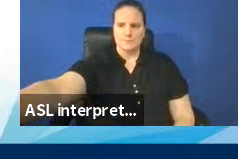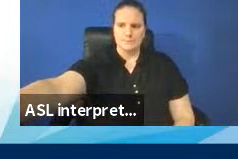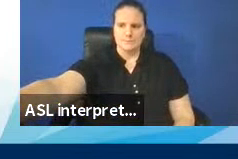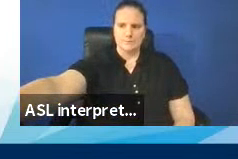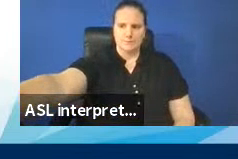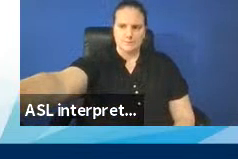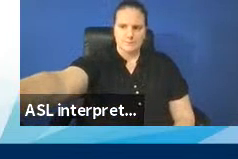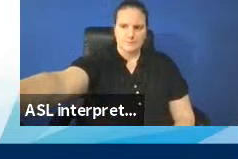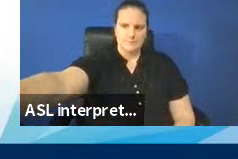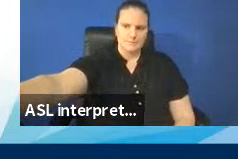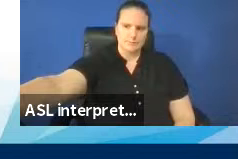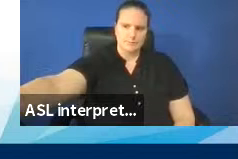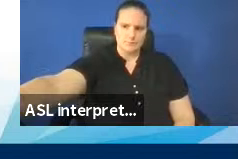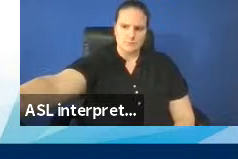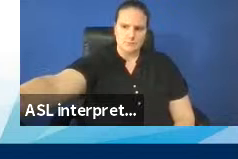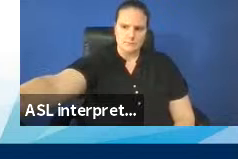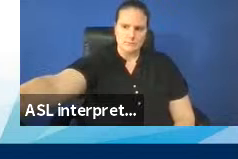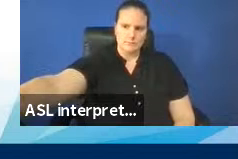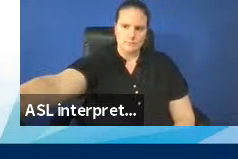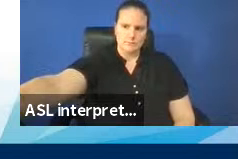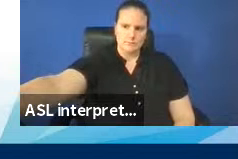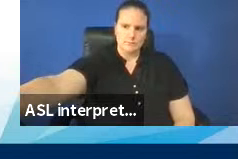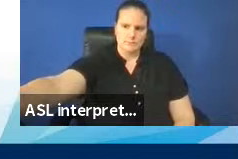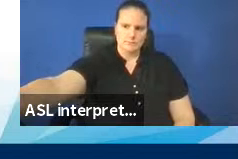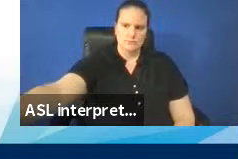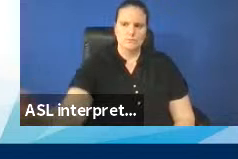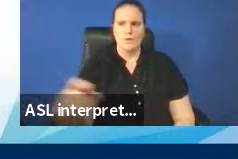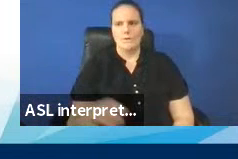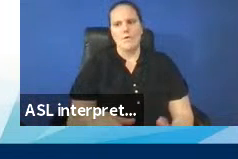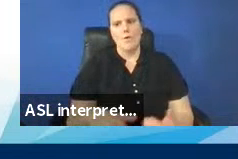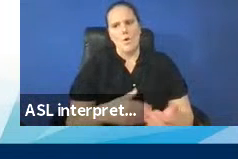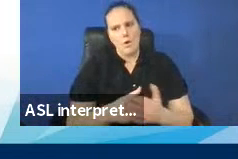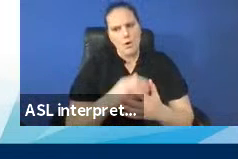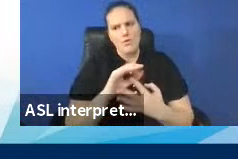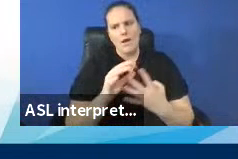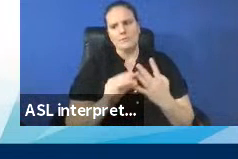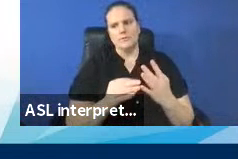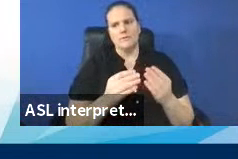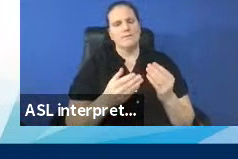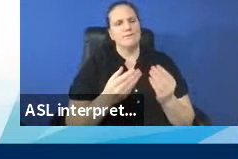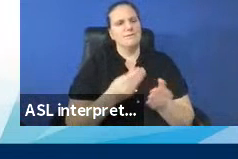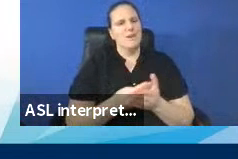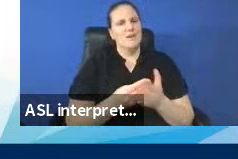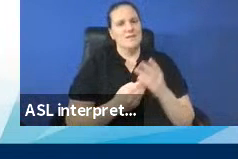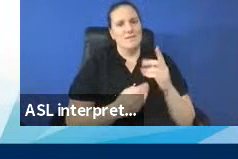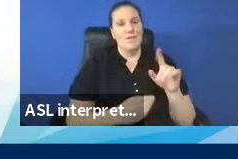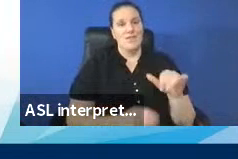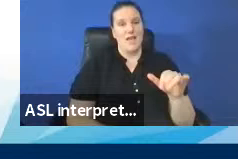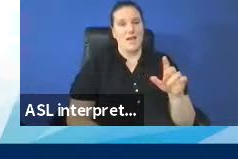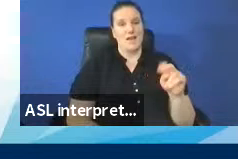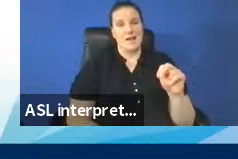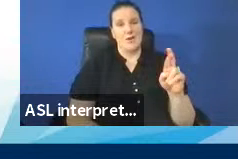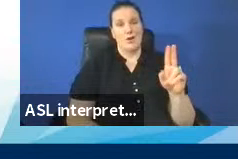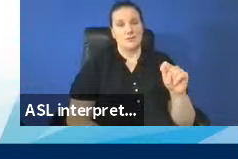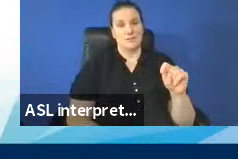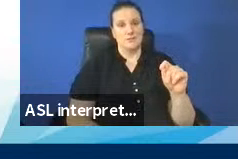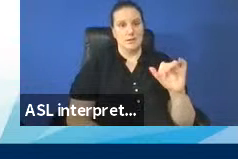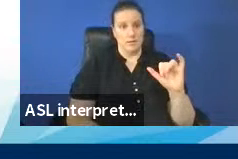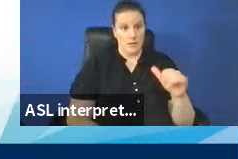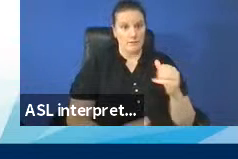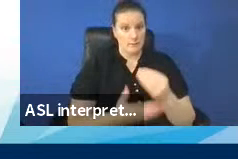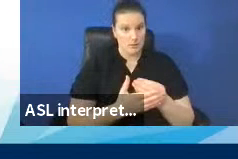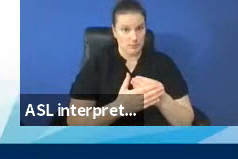like you're saying that of all of the options under consideration, funding for this NRT funding would be a